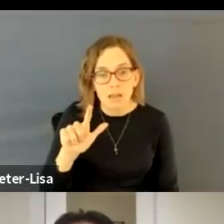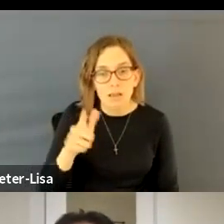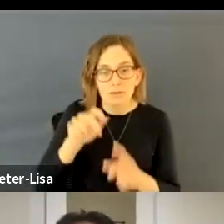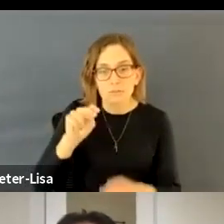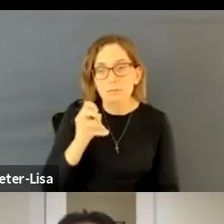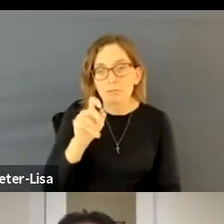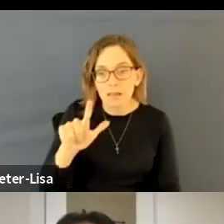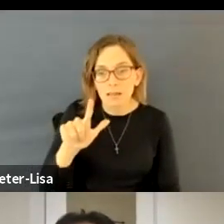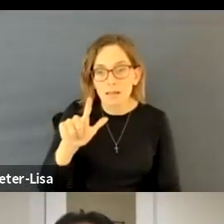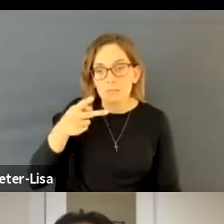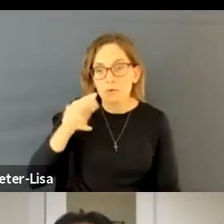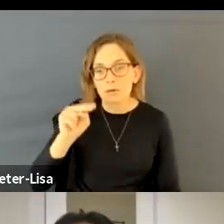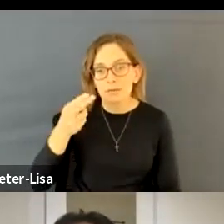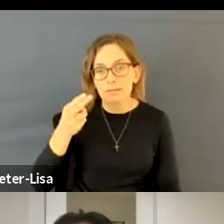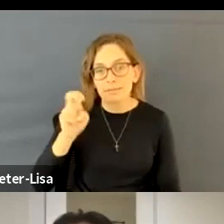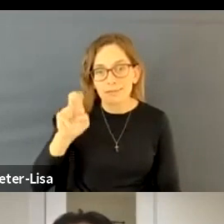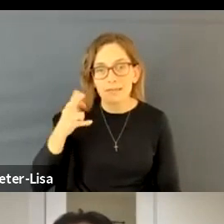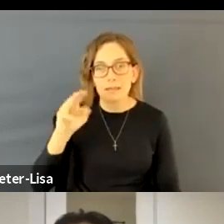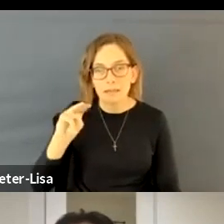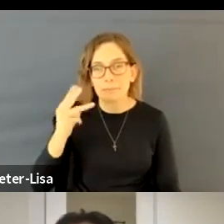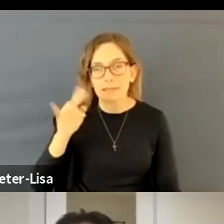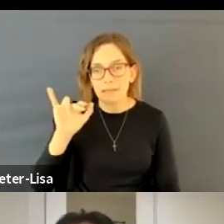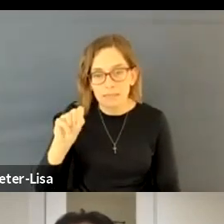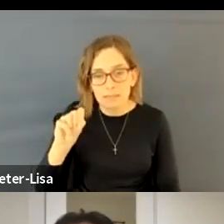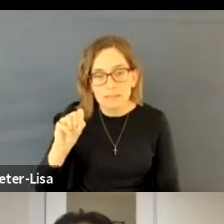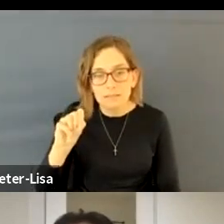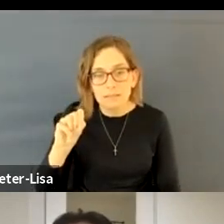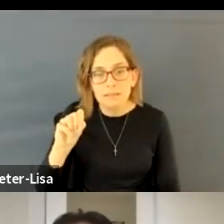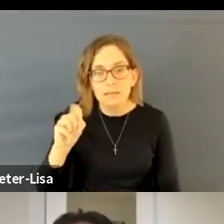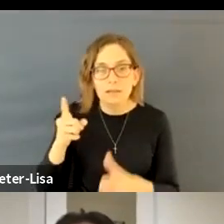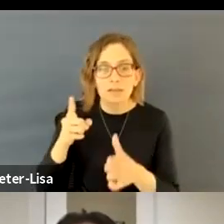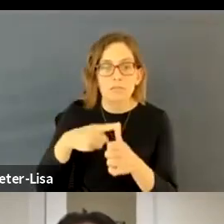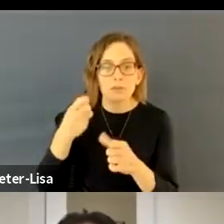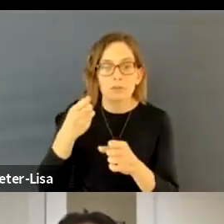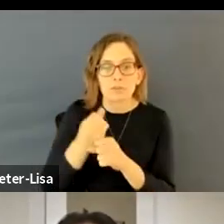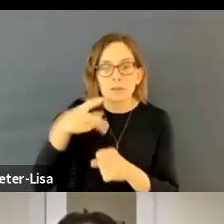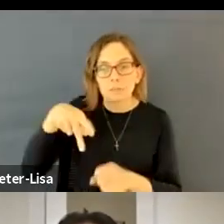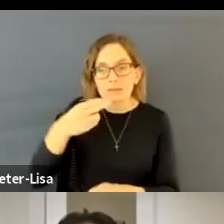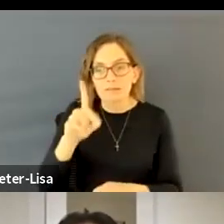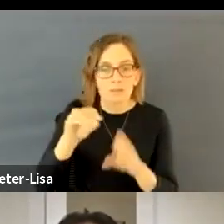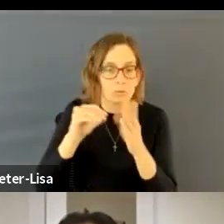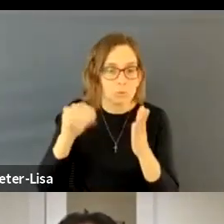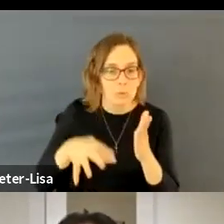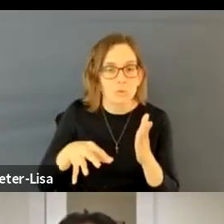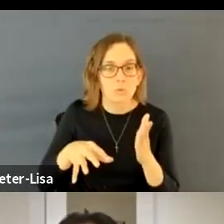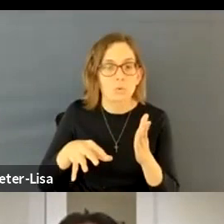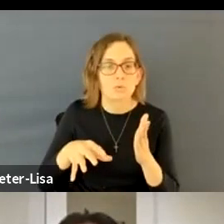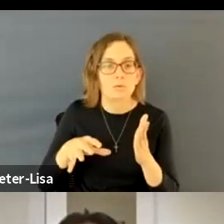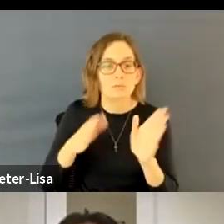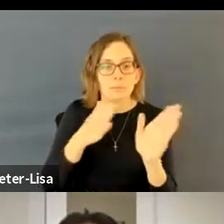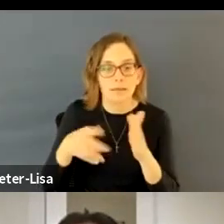pronouns are he, him, his. And I am a first year doctoral student at the School of Planning, Public Policy and